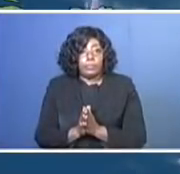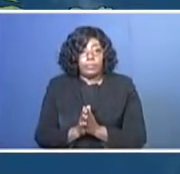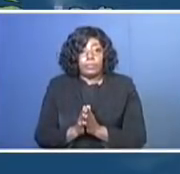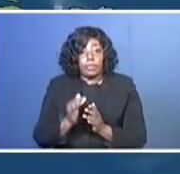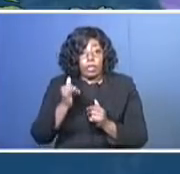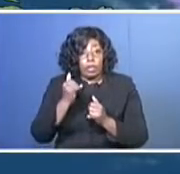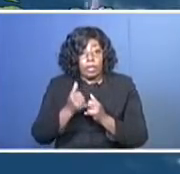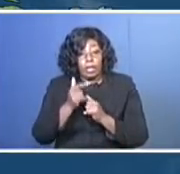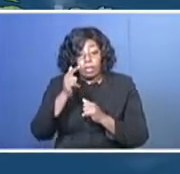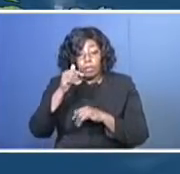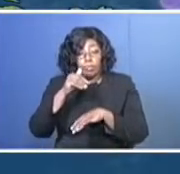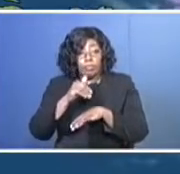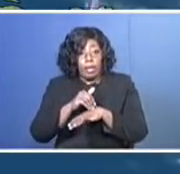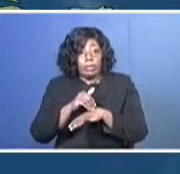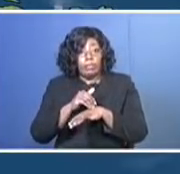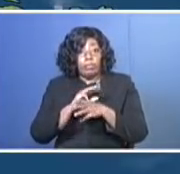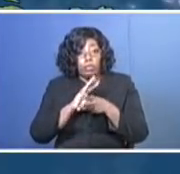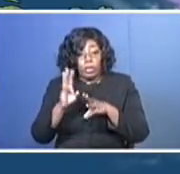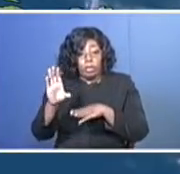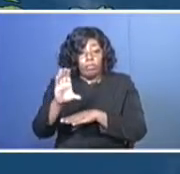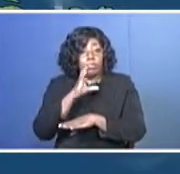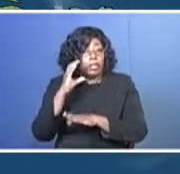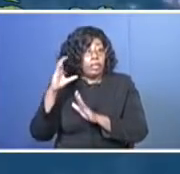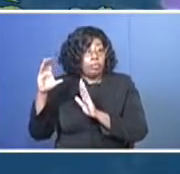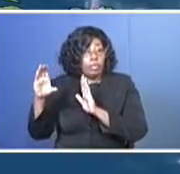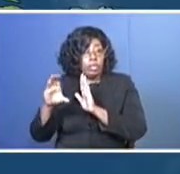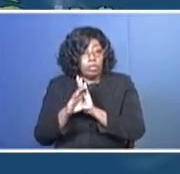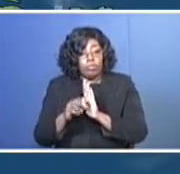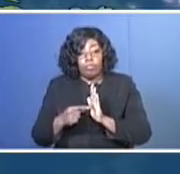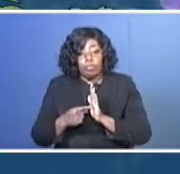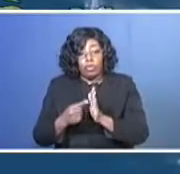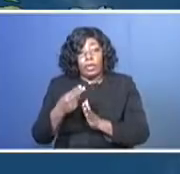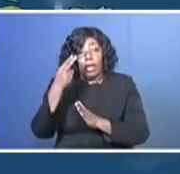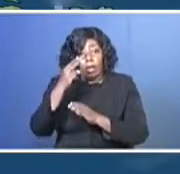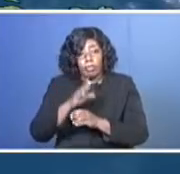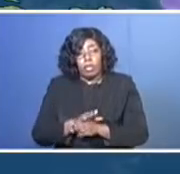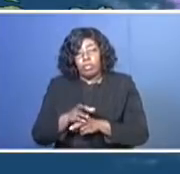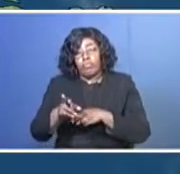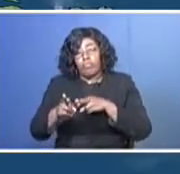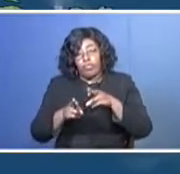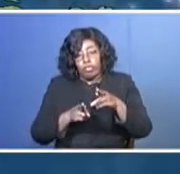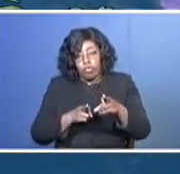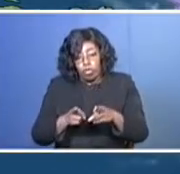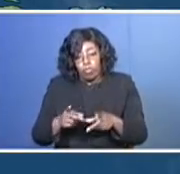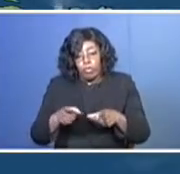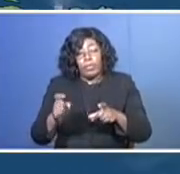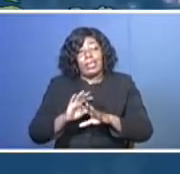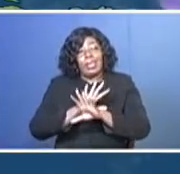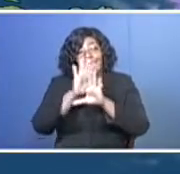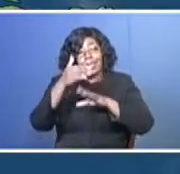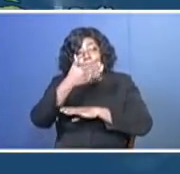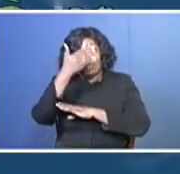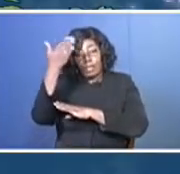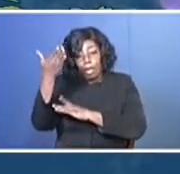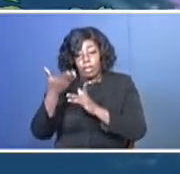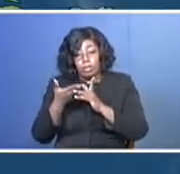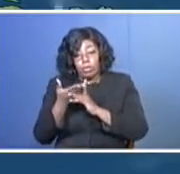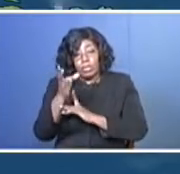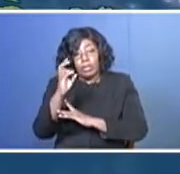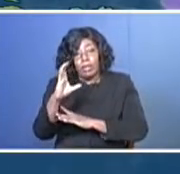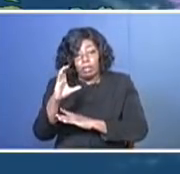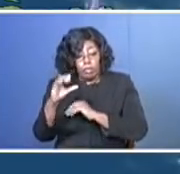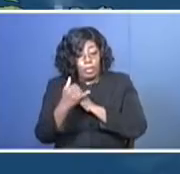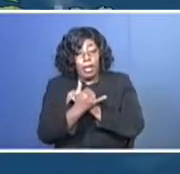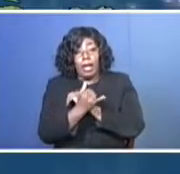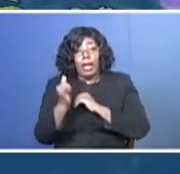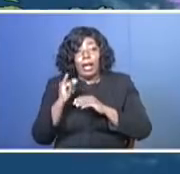In our final look at weather, satellite pictures showing high pressures in control, and that's rendering near clear skies throughout the 700 islands. But there is a